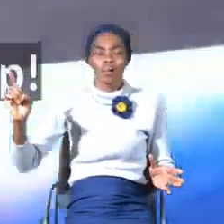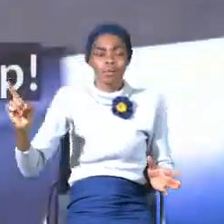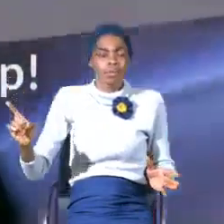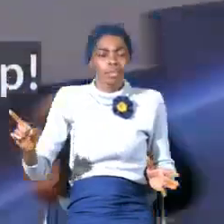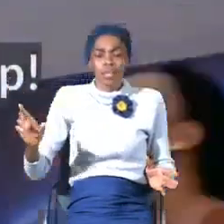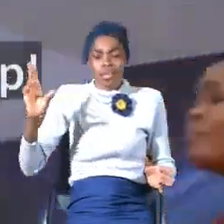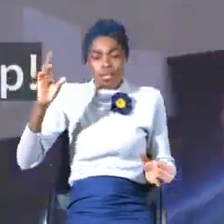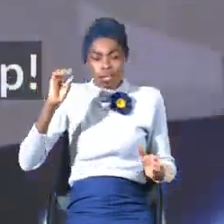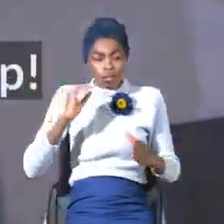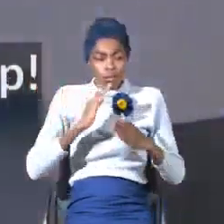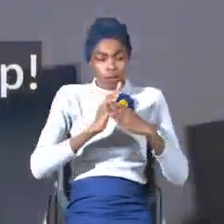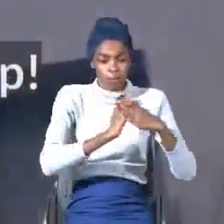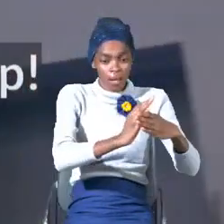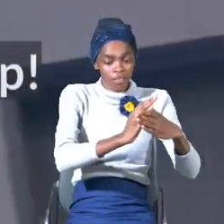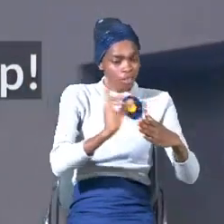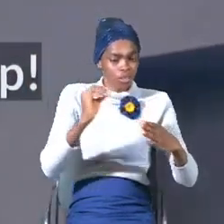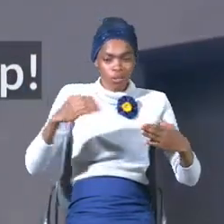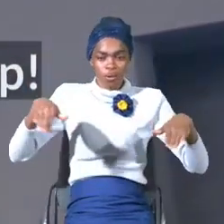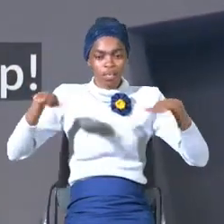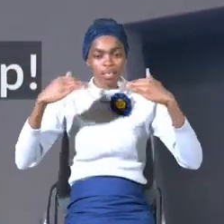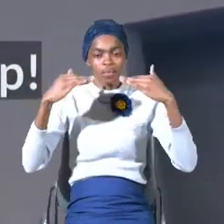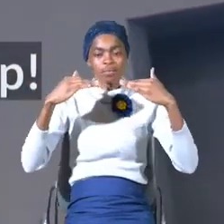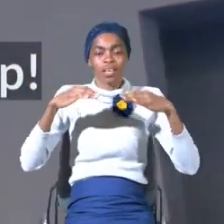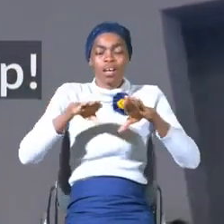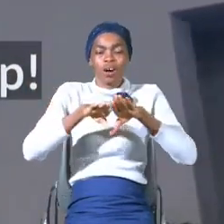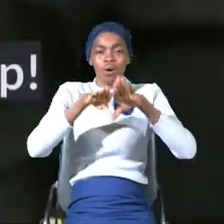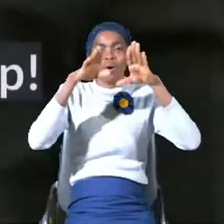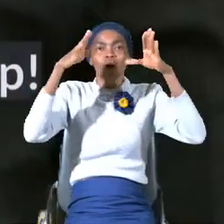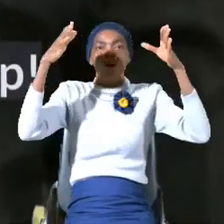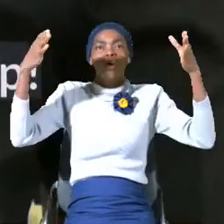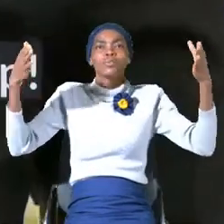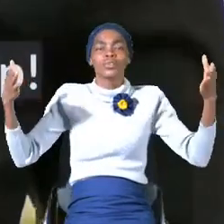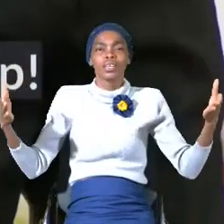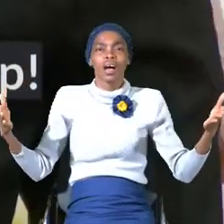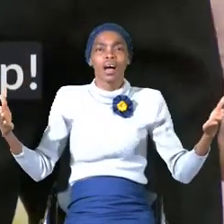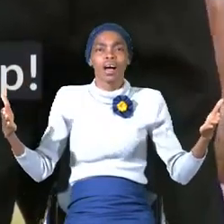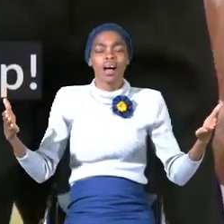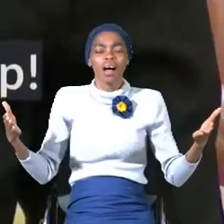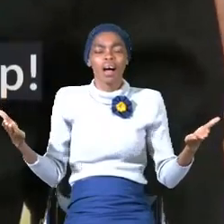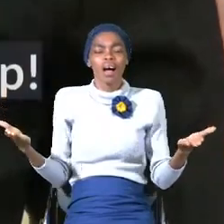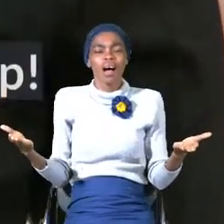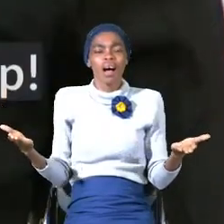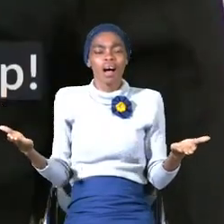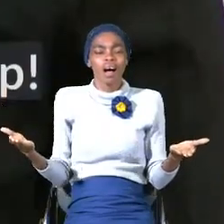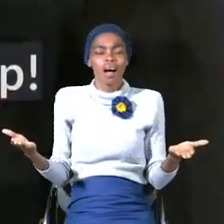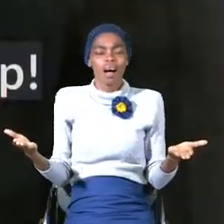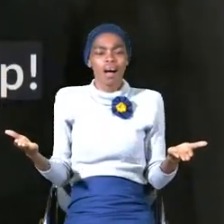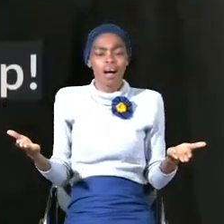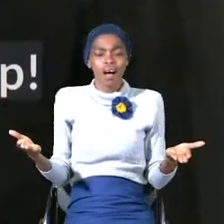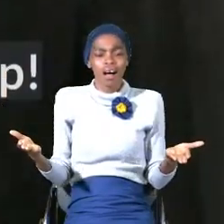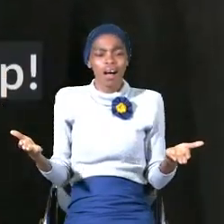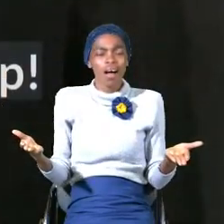up. Say no boundaries, no limit open